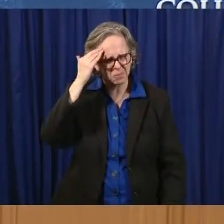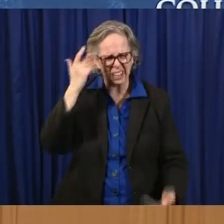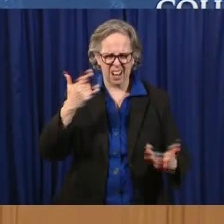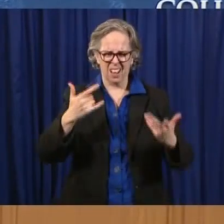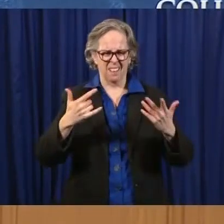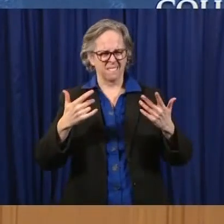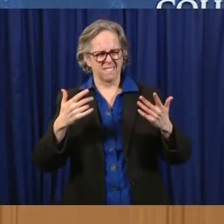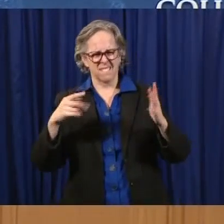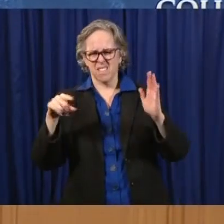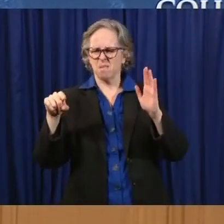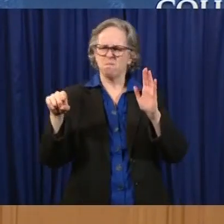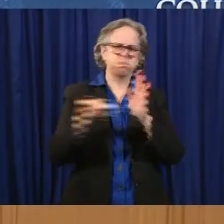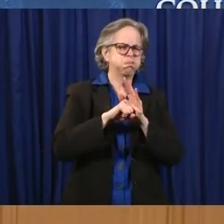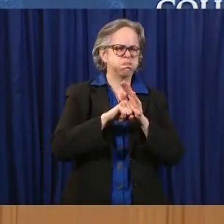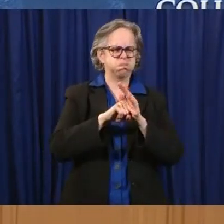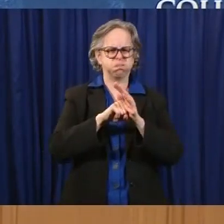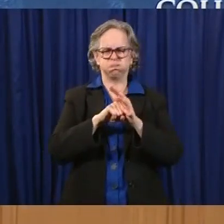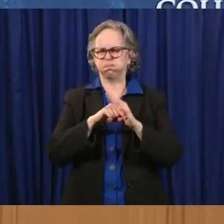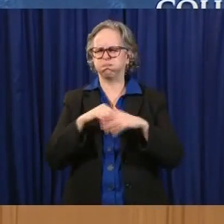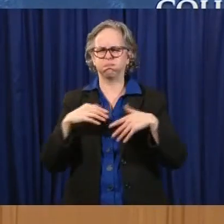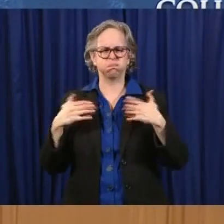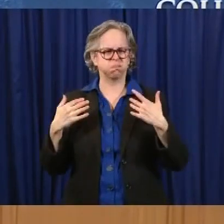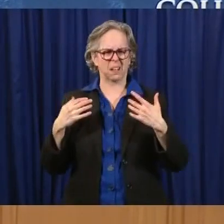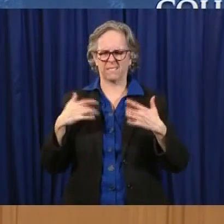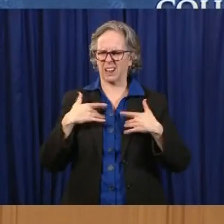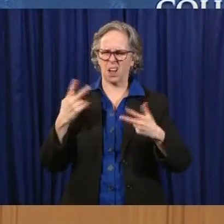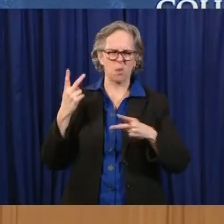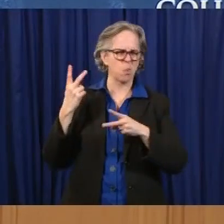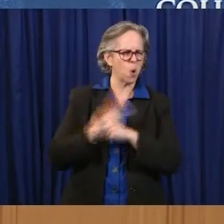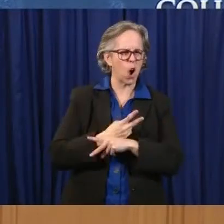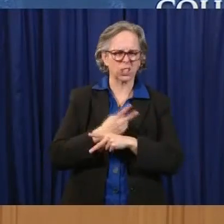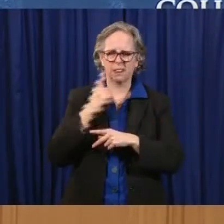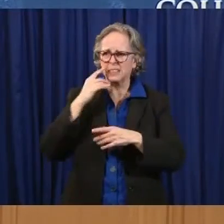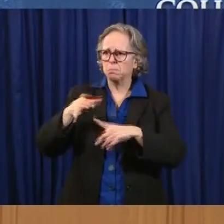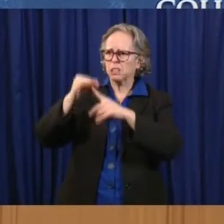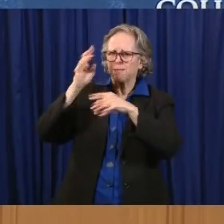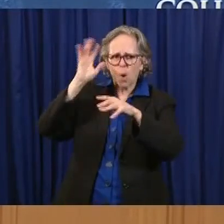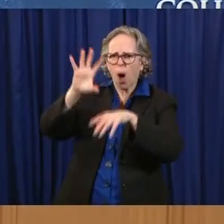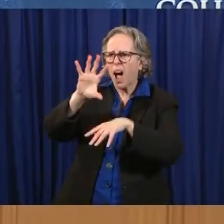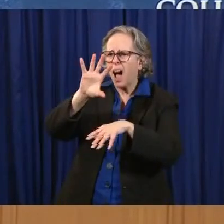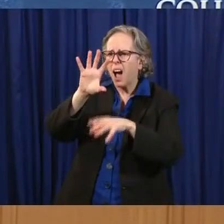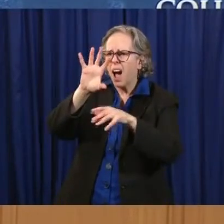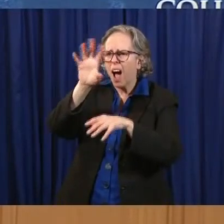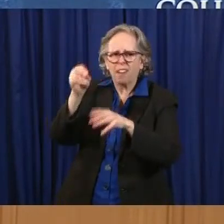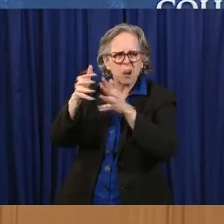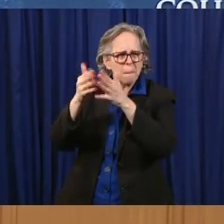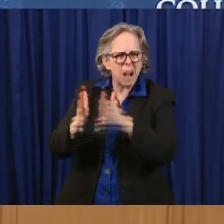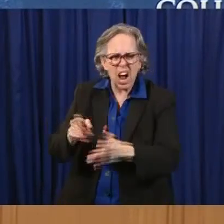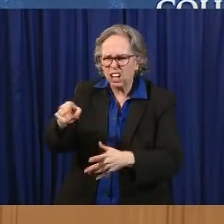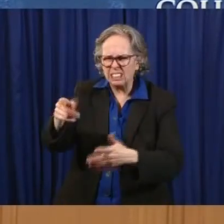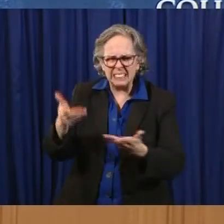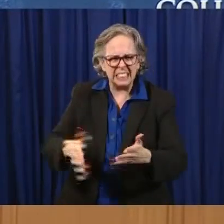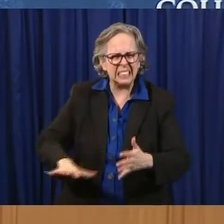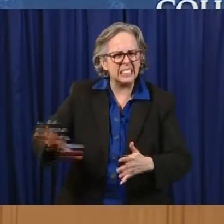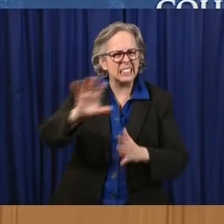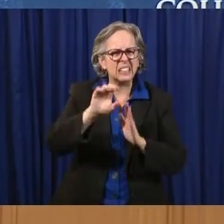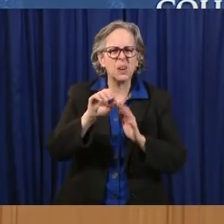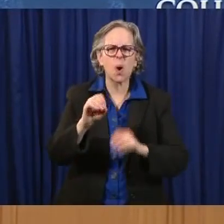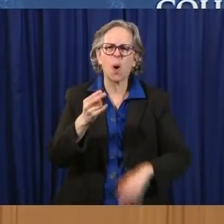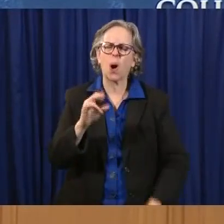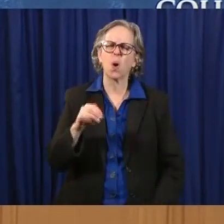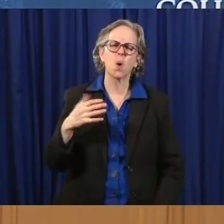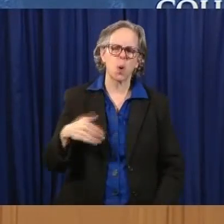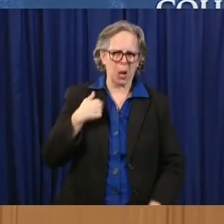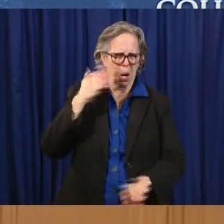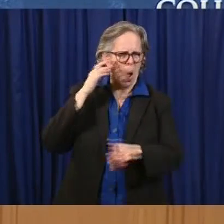Americans here in Columbus and across the state. You know, these health disparities during a health crisis like